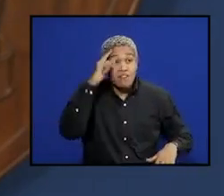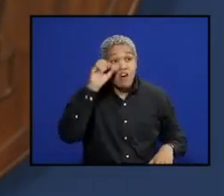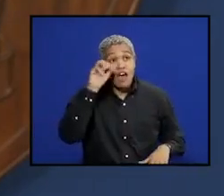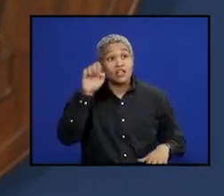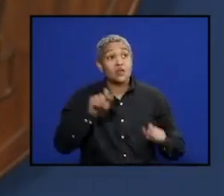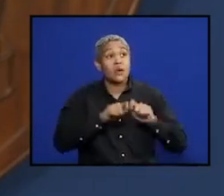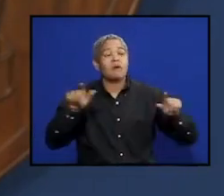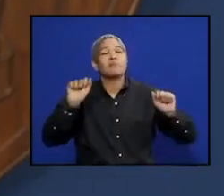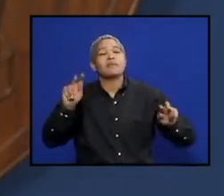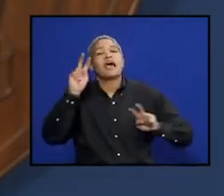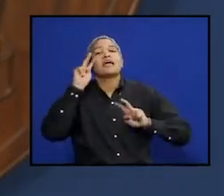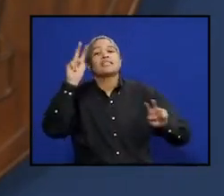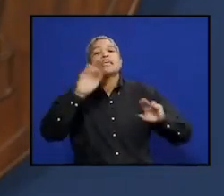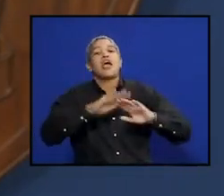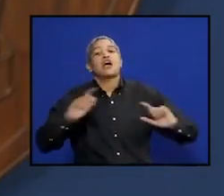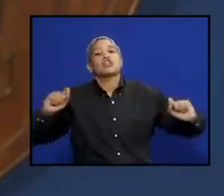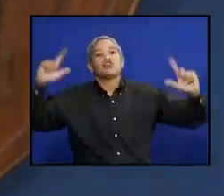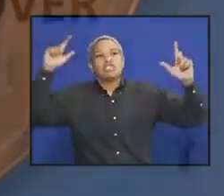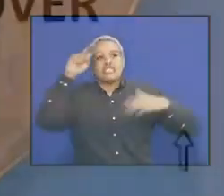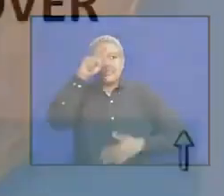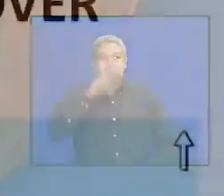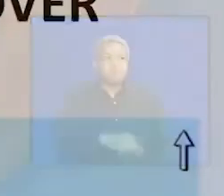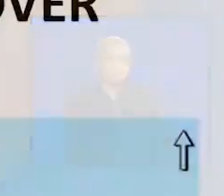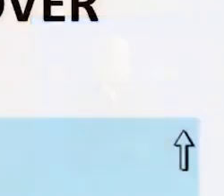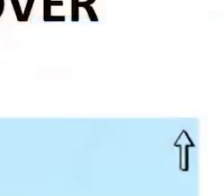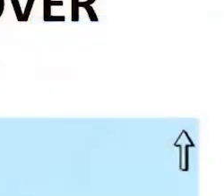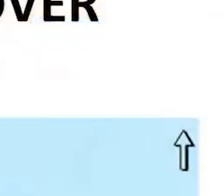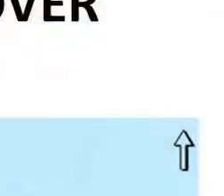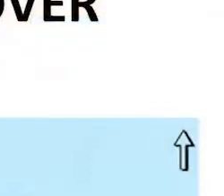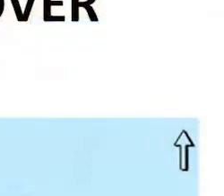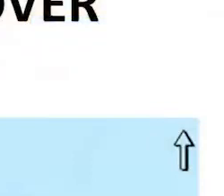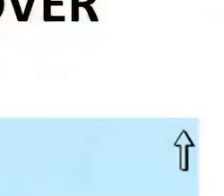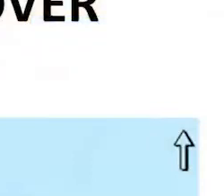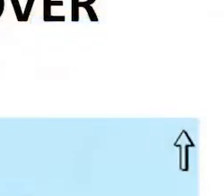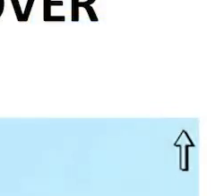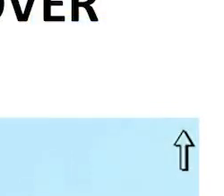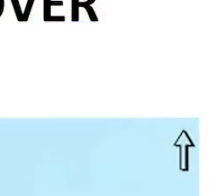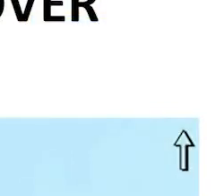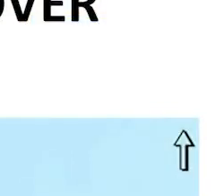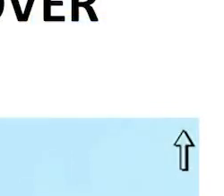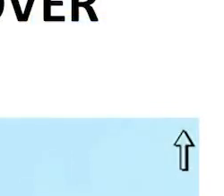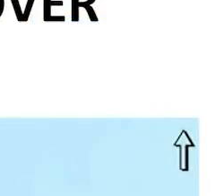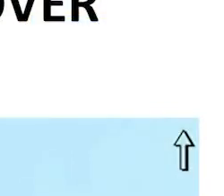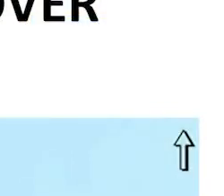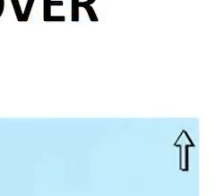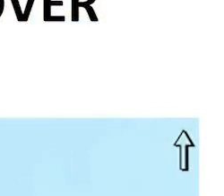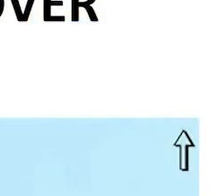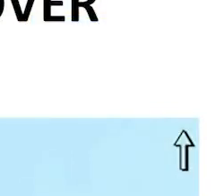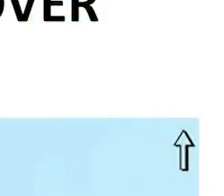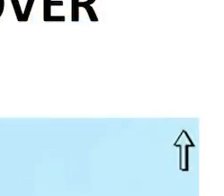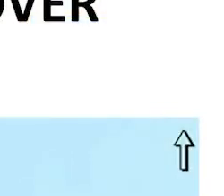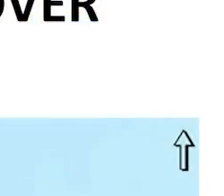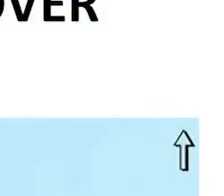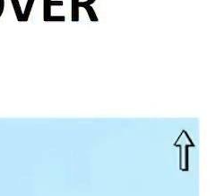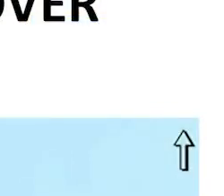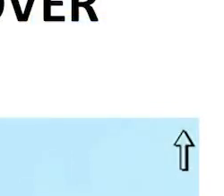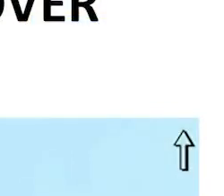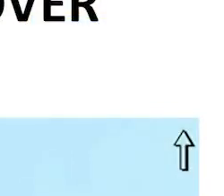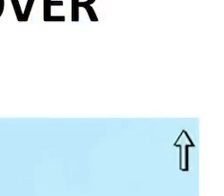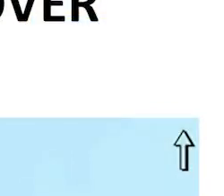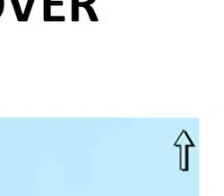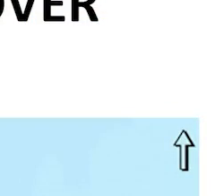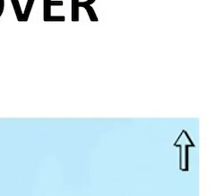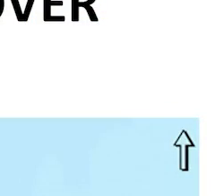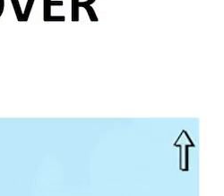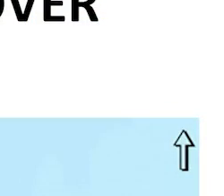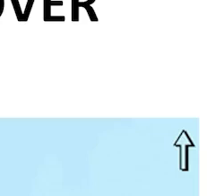published and can be seen on the screen. As always, we acknowledge that persons may be concerned about implications of internal security operations